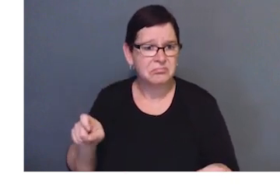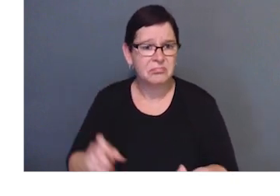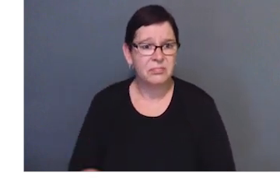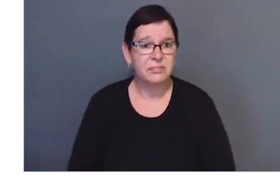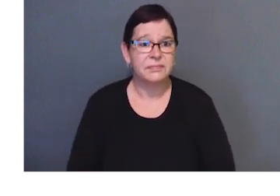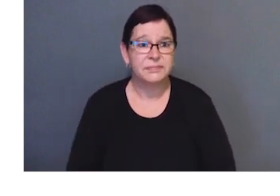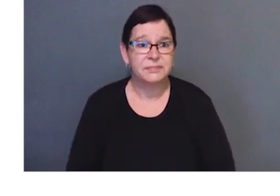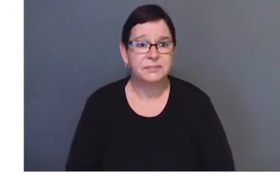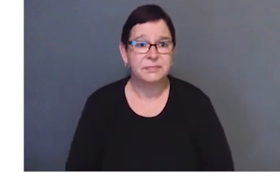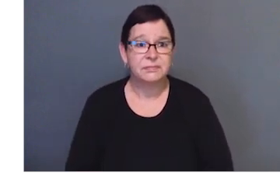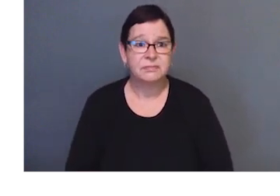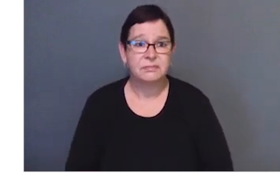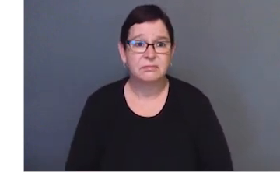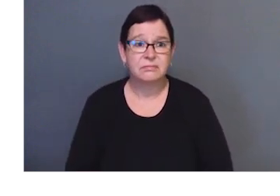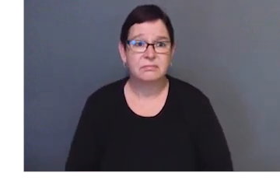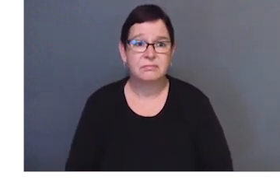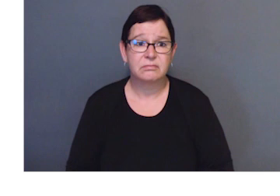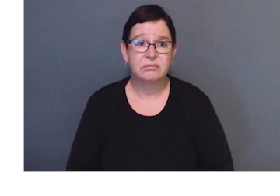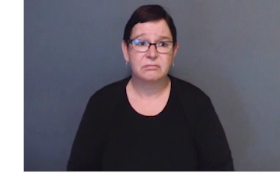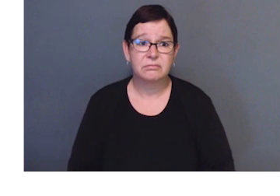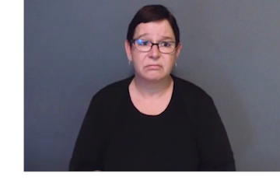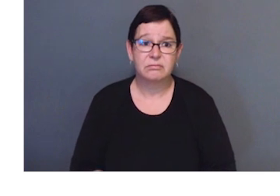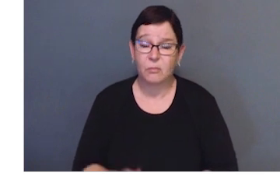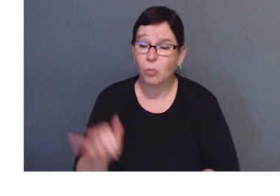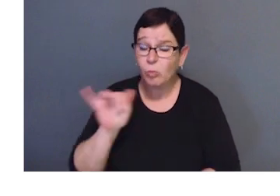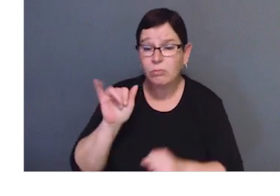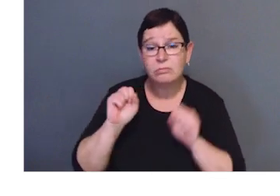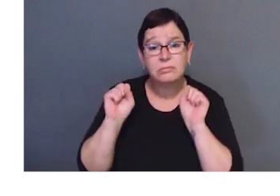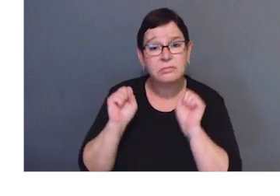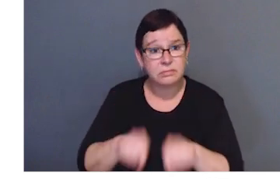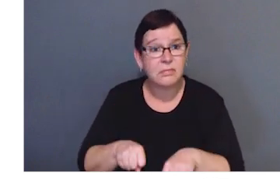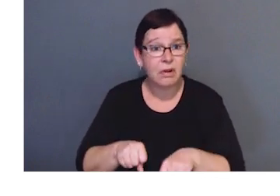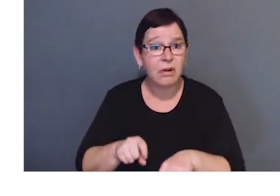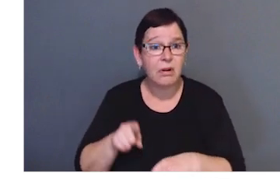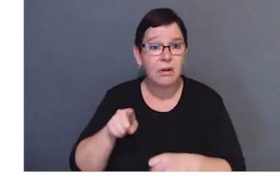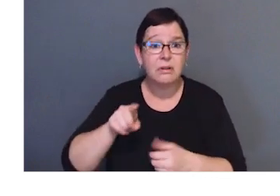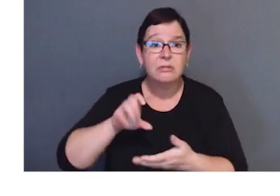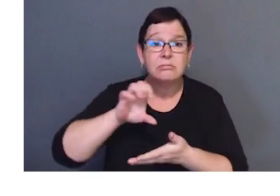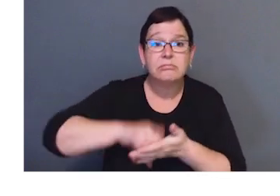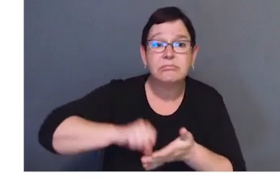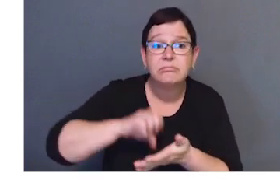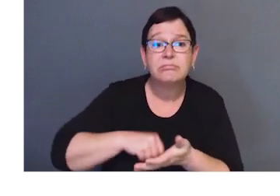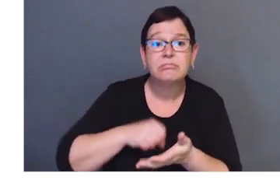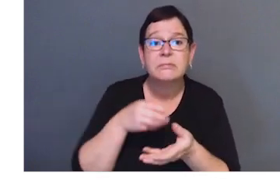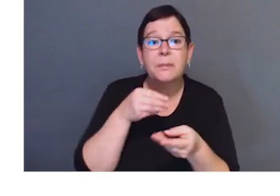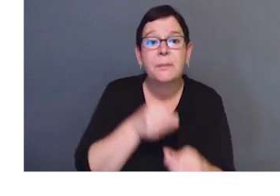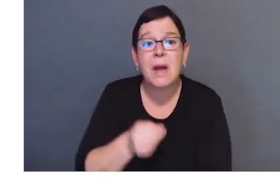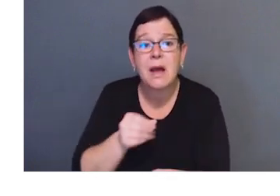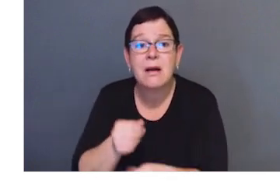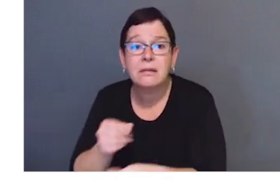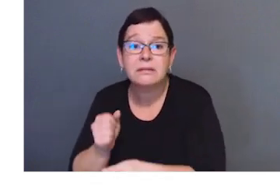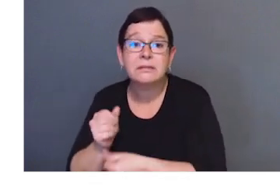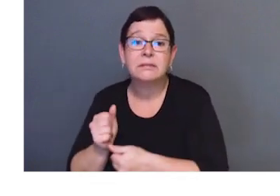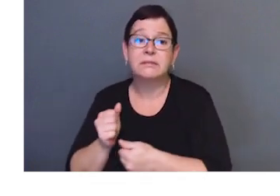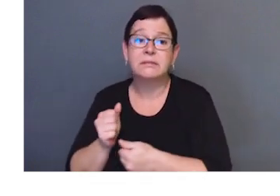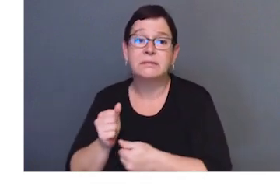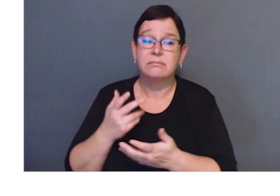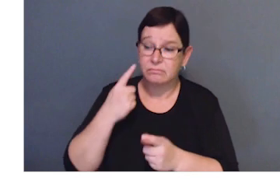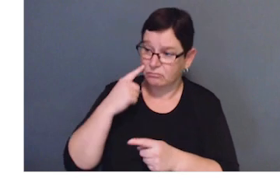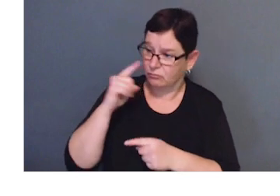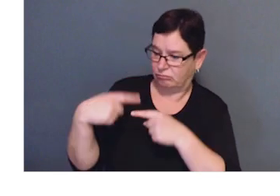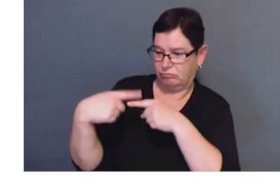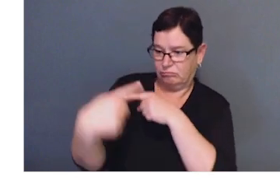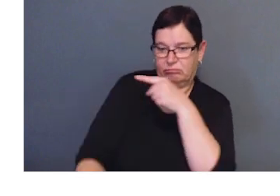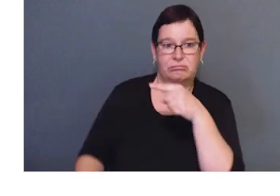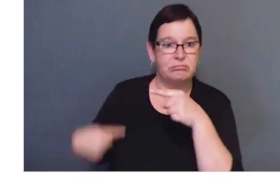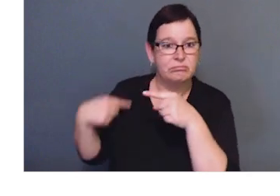You may be able to deduct the expenses you paid in the year so that you could work, go to school, or do research for which you